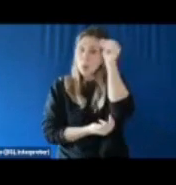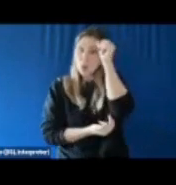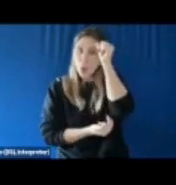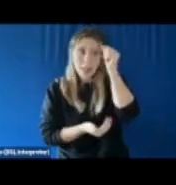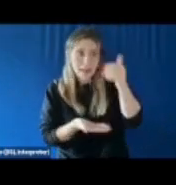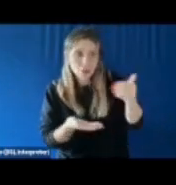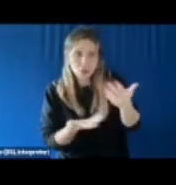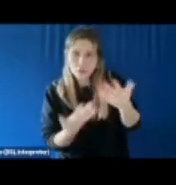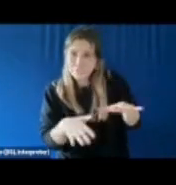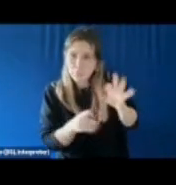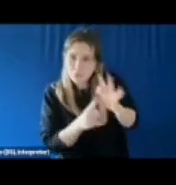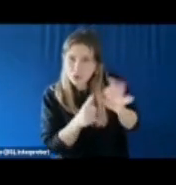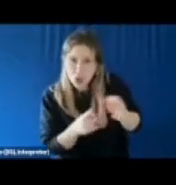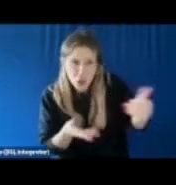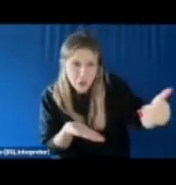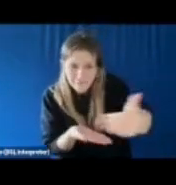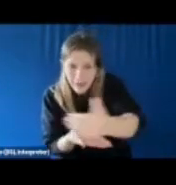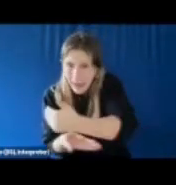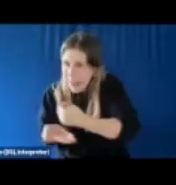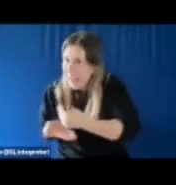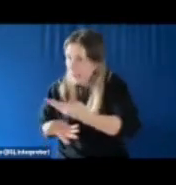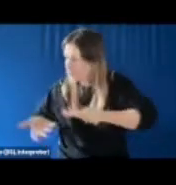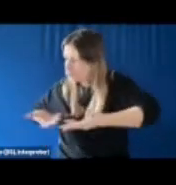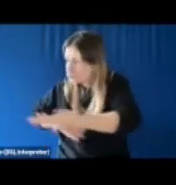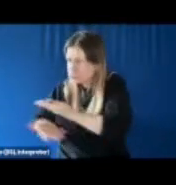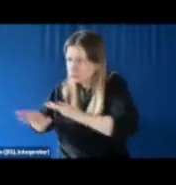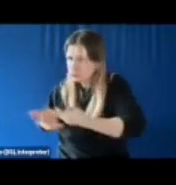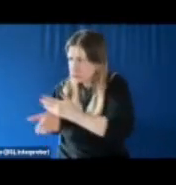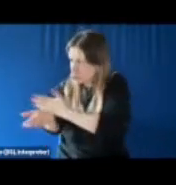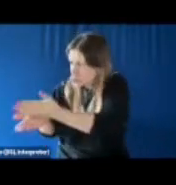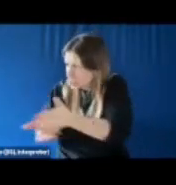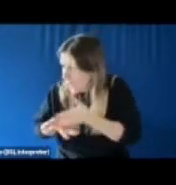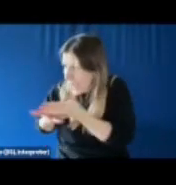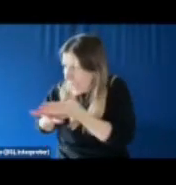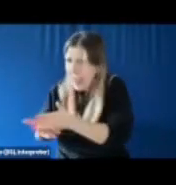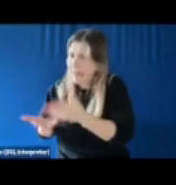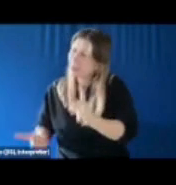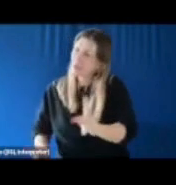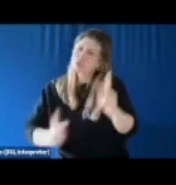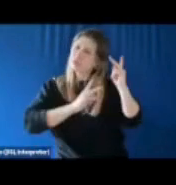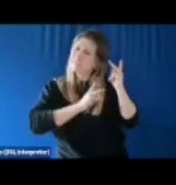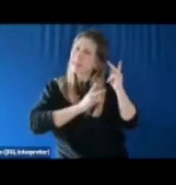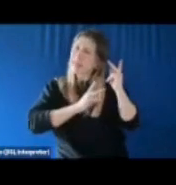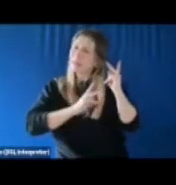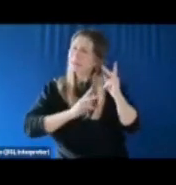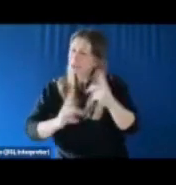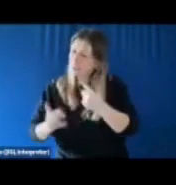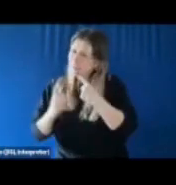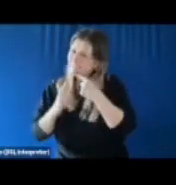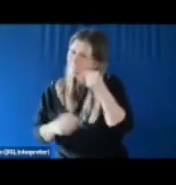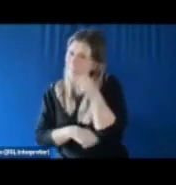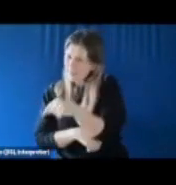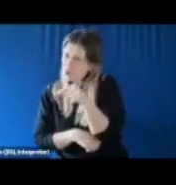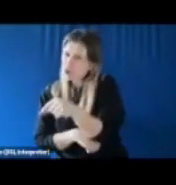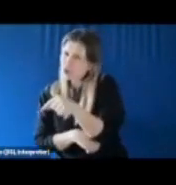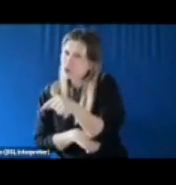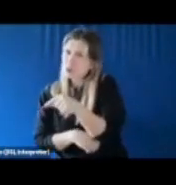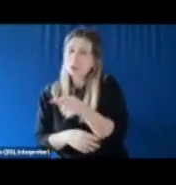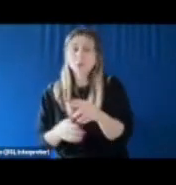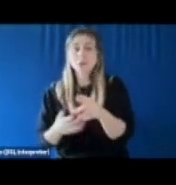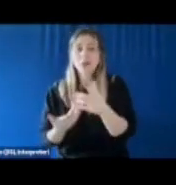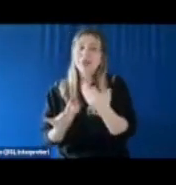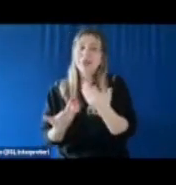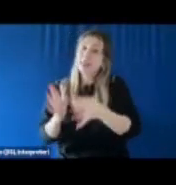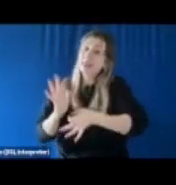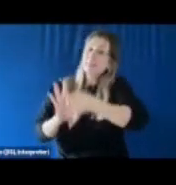would be discussed by everyone, and you all reflect on the findings together and kind of use it in your day-to-day work. So everyone sees the results and is